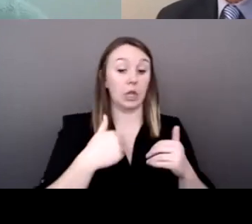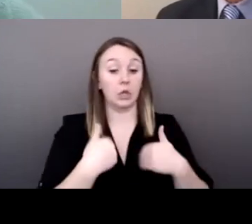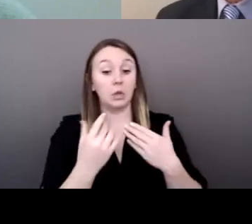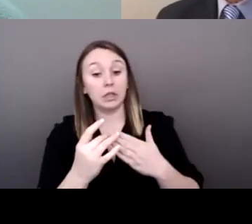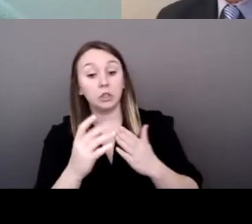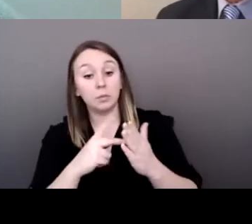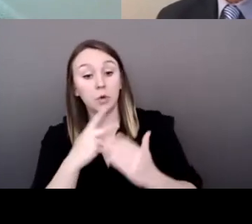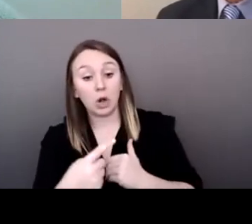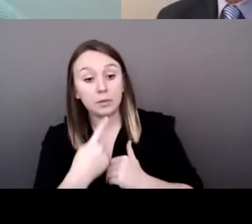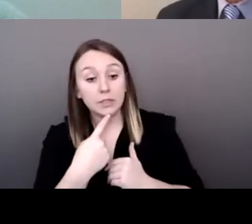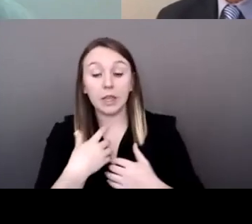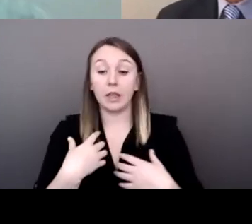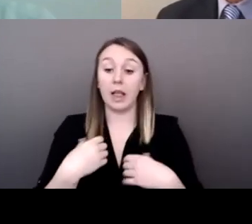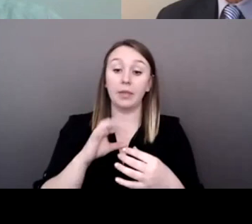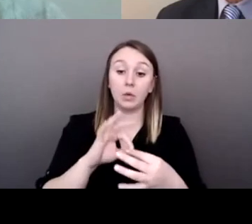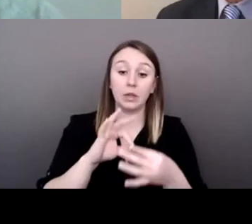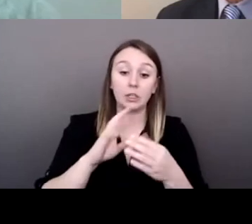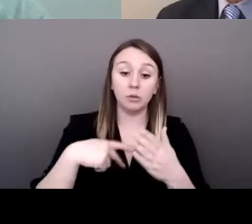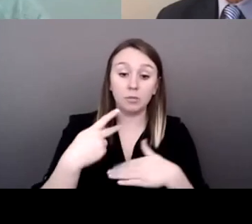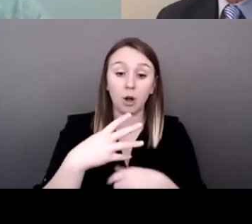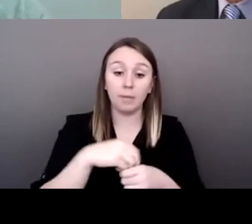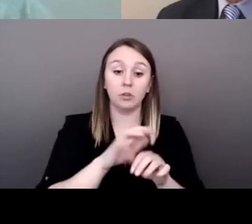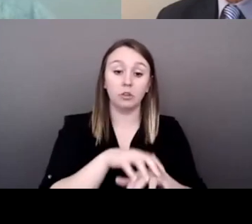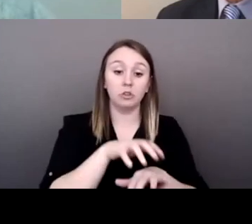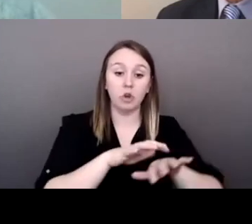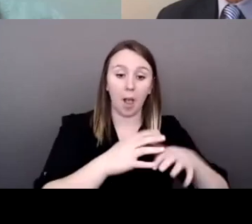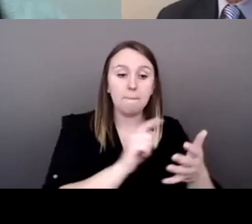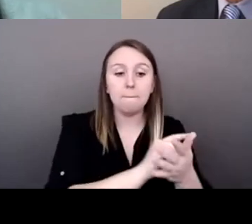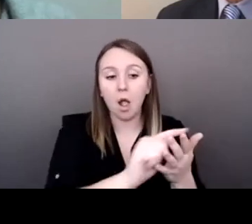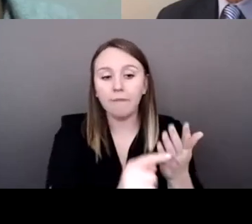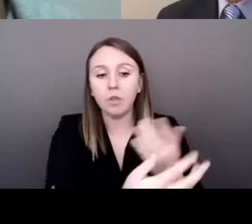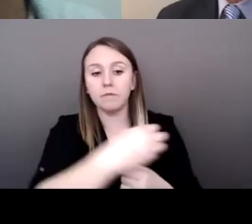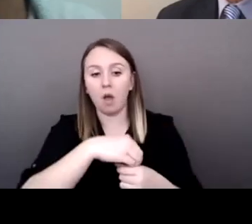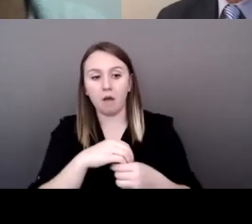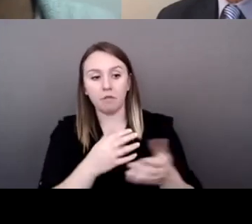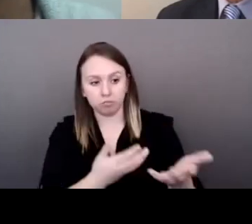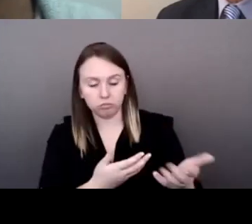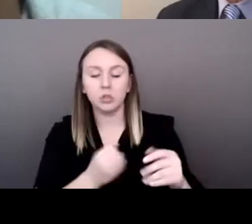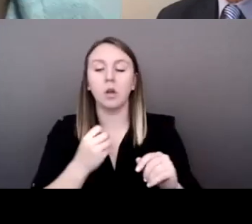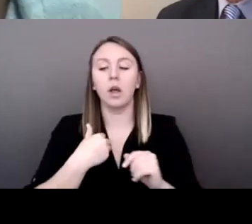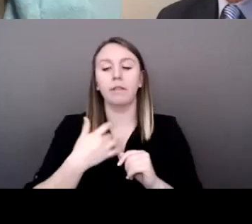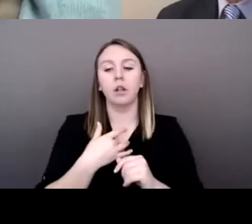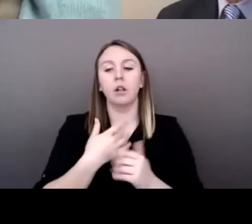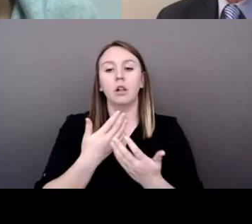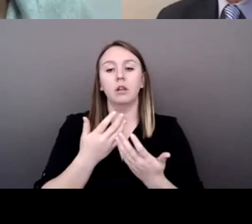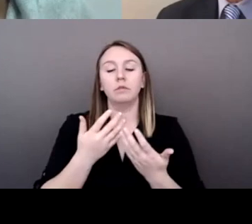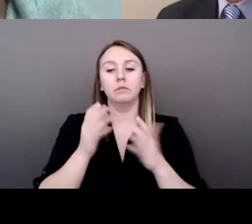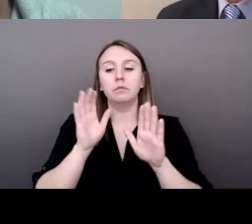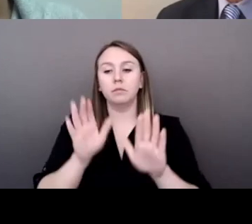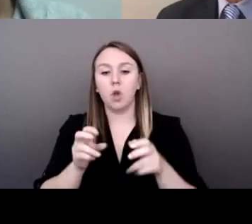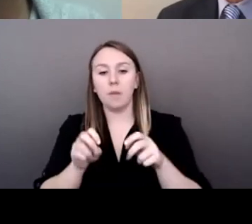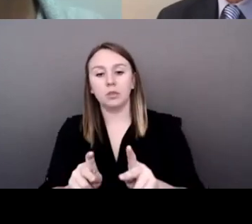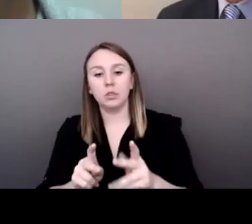healthy relationship programs in the tribes. So we've got some opportunities there, I think, to really bring together different facets